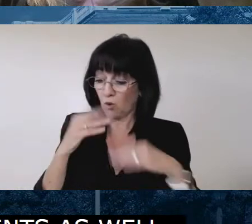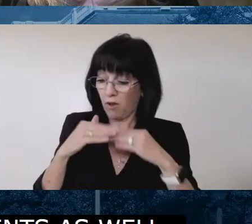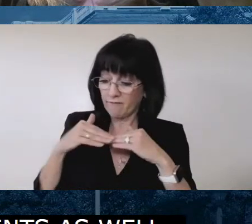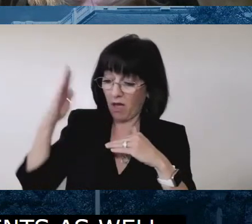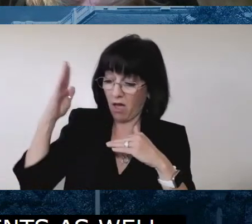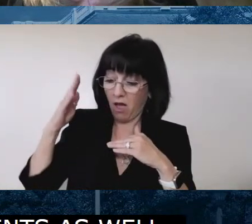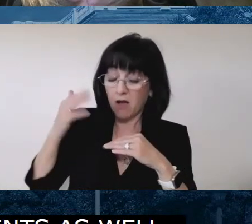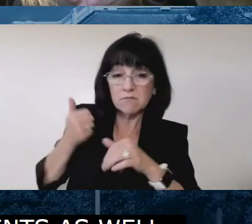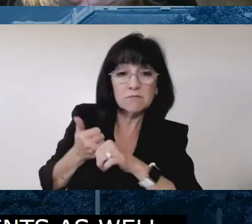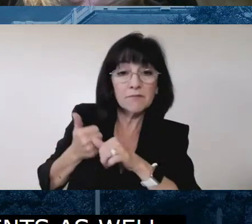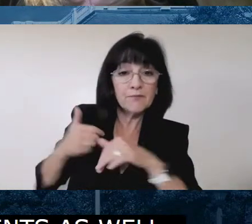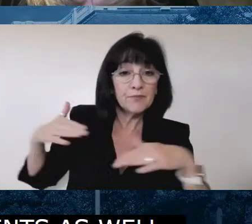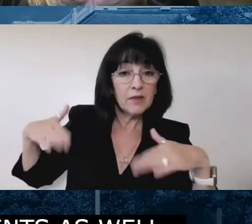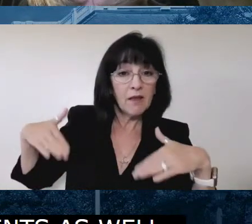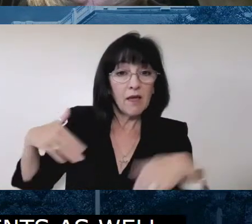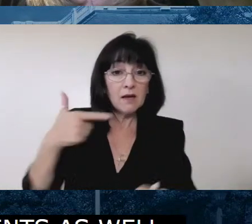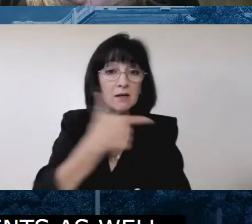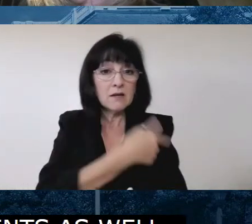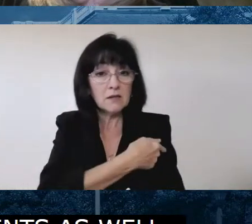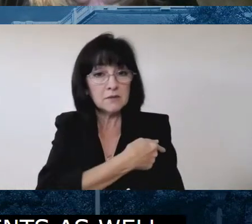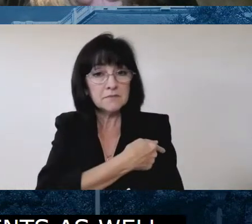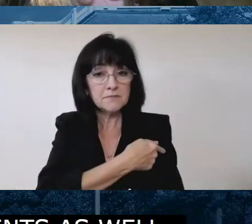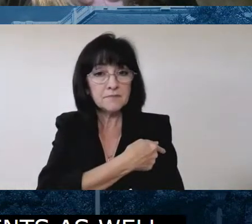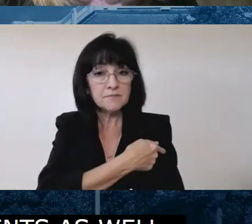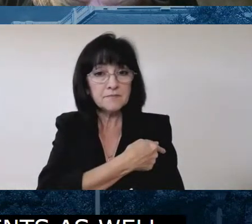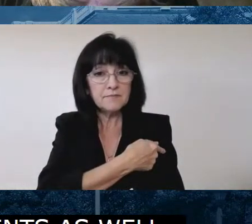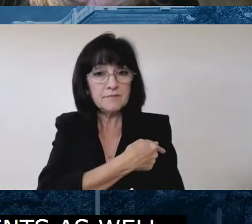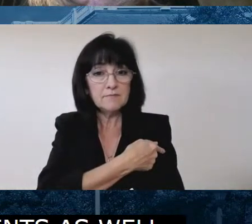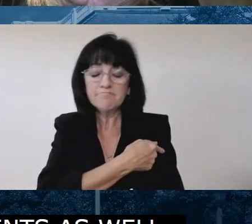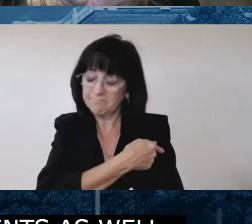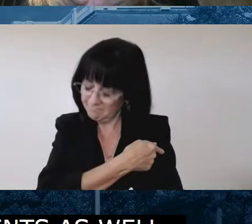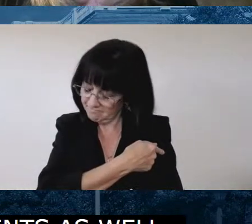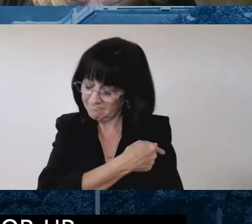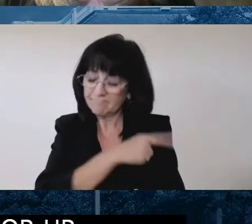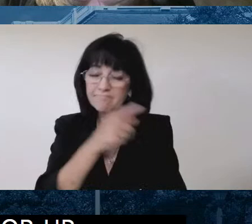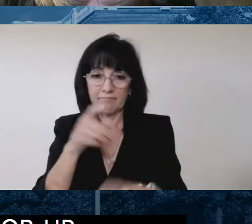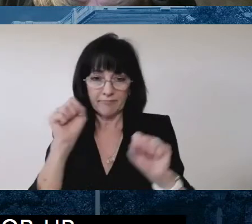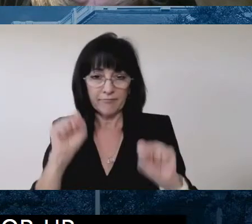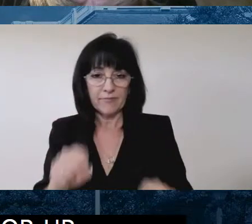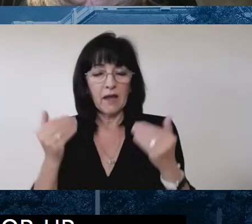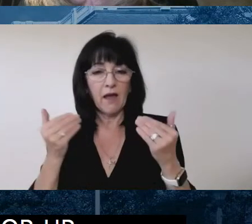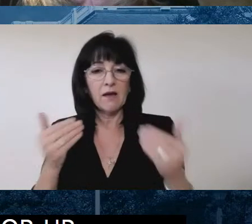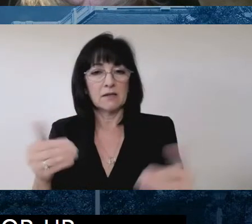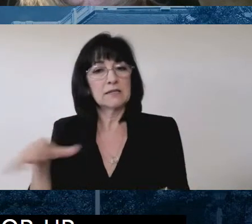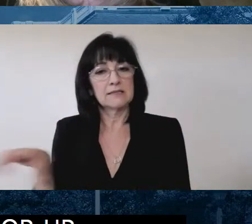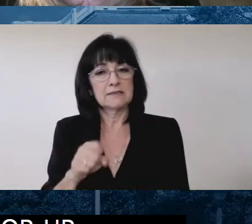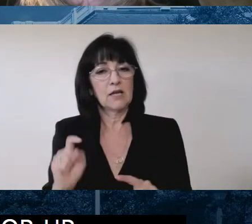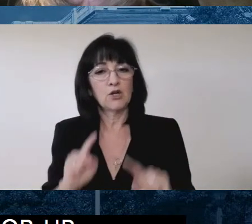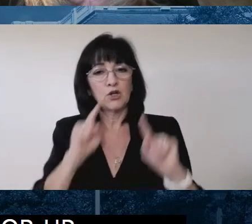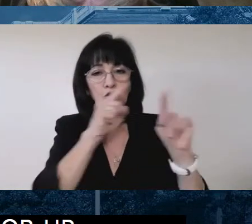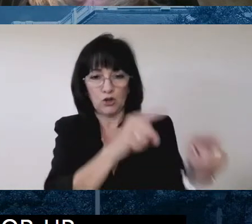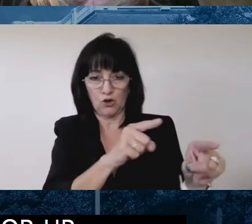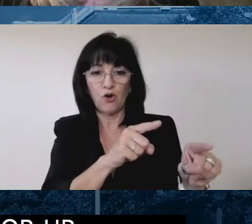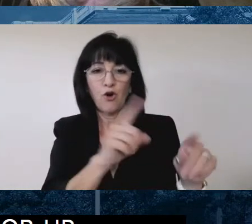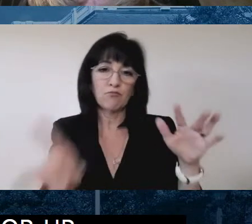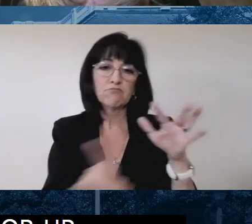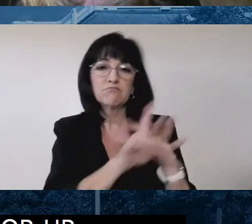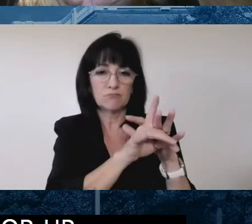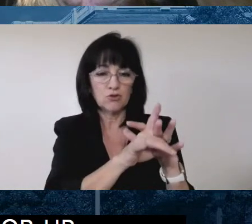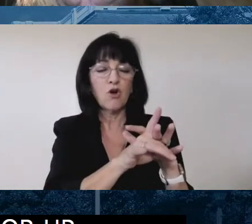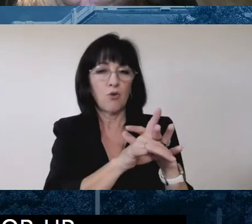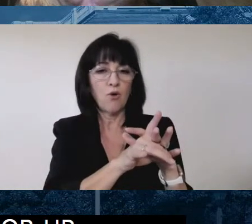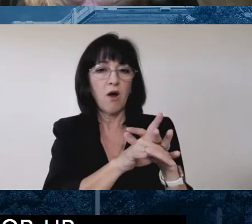your adolescents vaccinated yet, you can do it at any time, but this is certainly a good